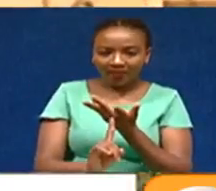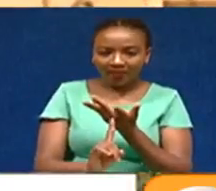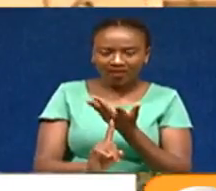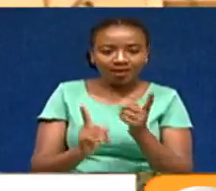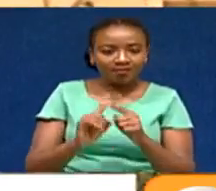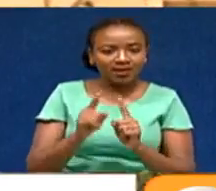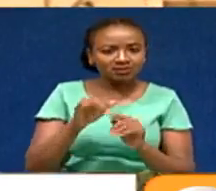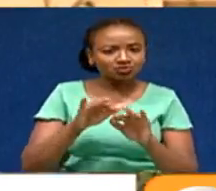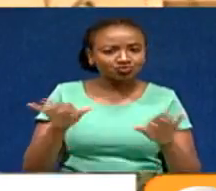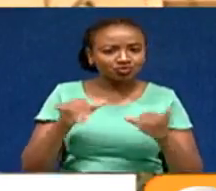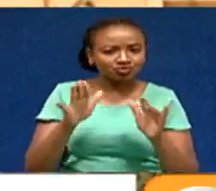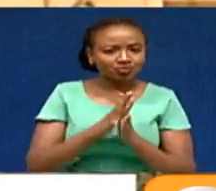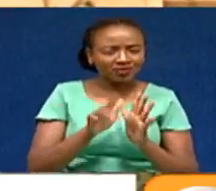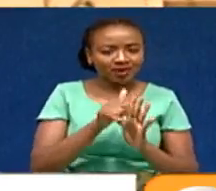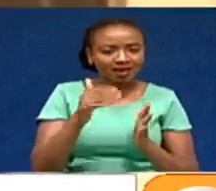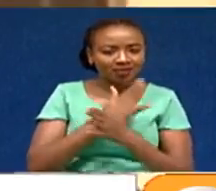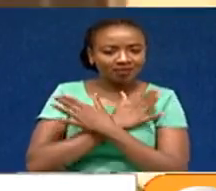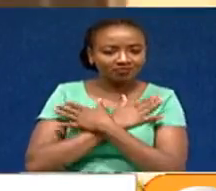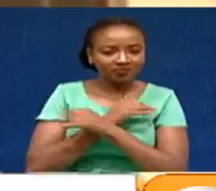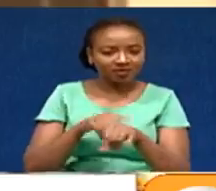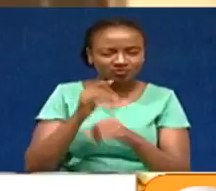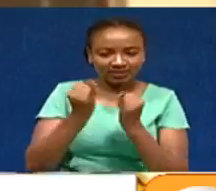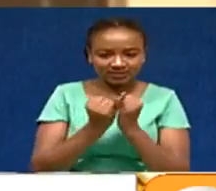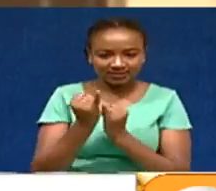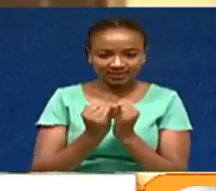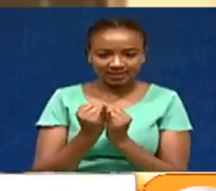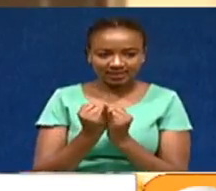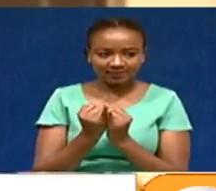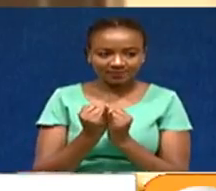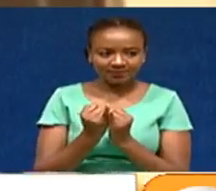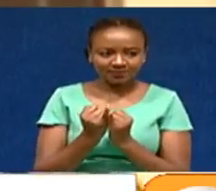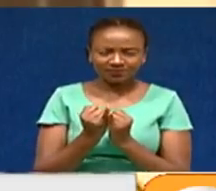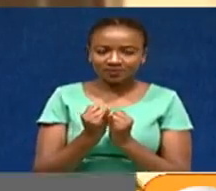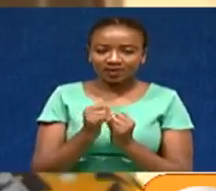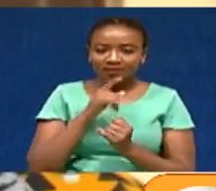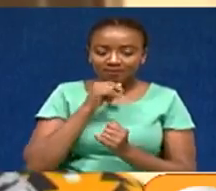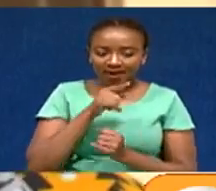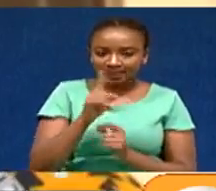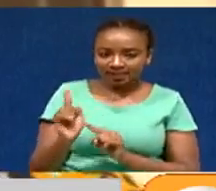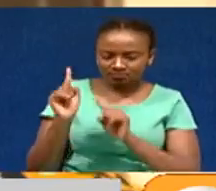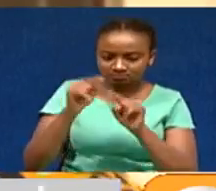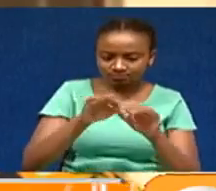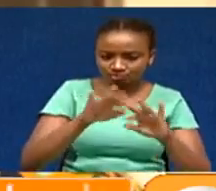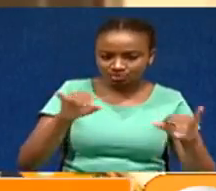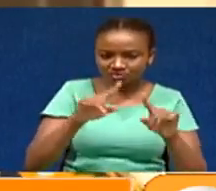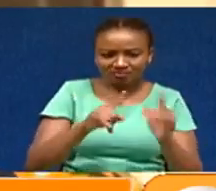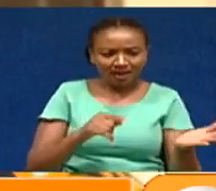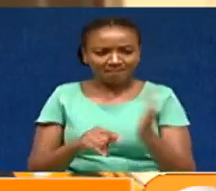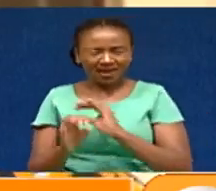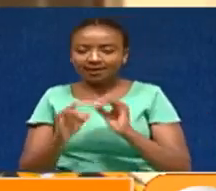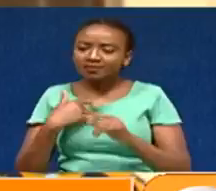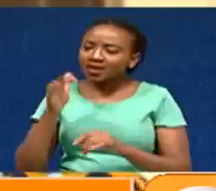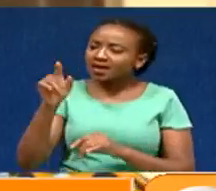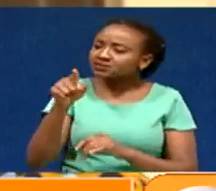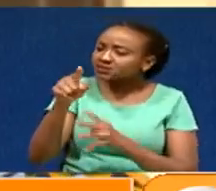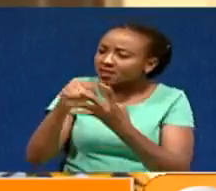allegedly swimming with four other friends on Saturday. Wakasema ilifika point Nelson alingia ndani na hakutoka. So mimi nikauliza mlikuwa